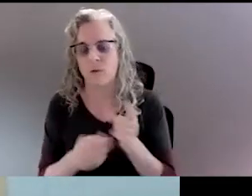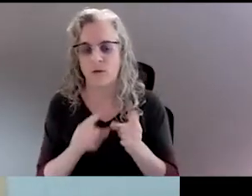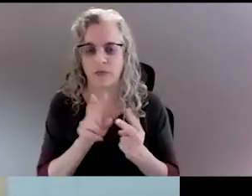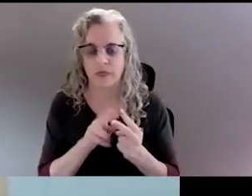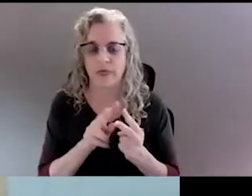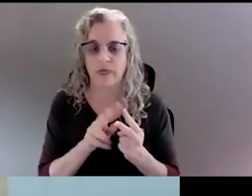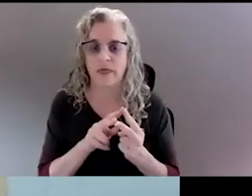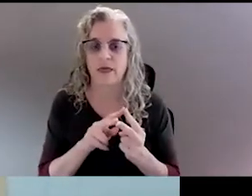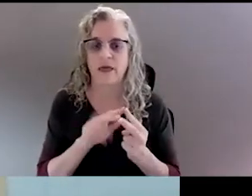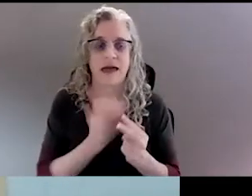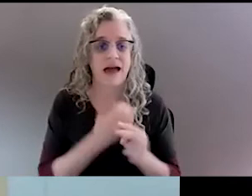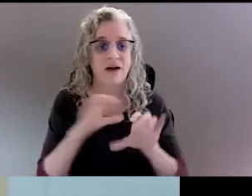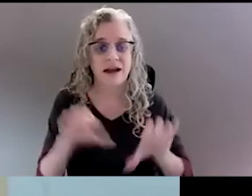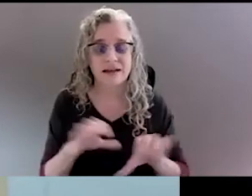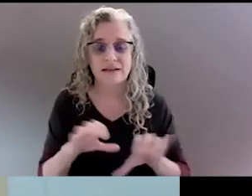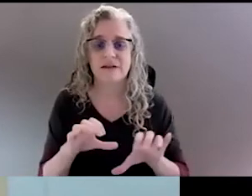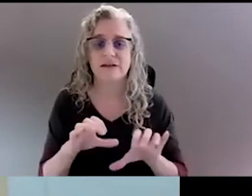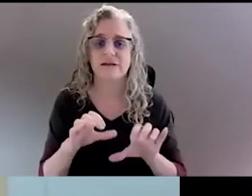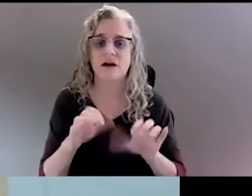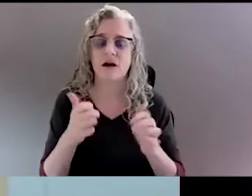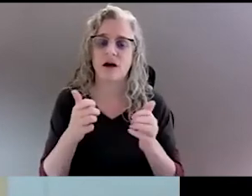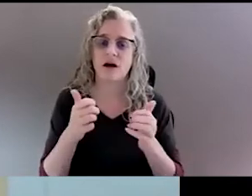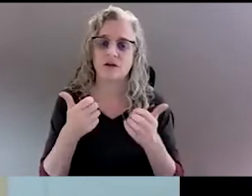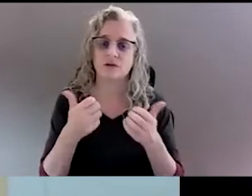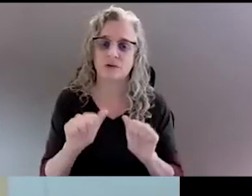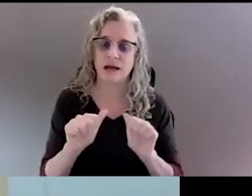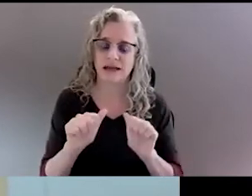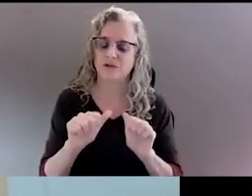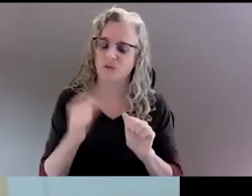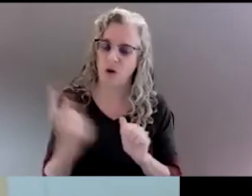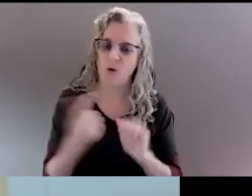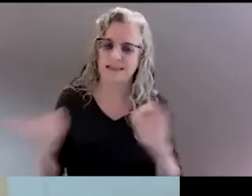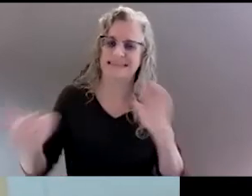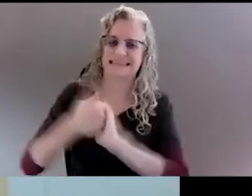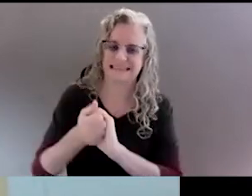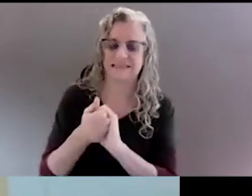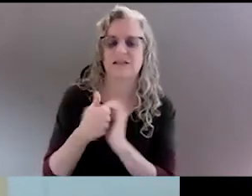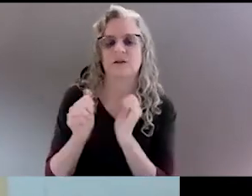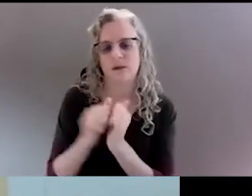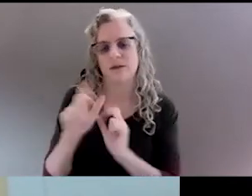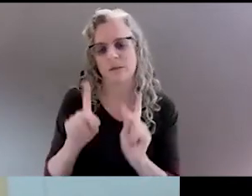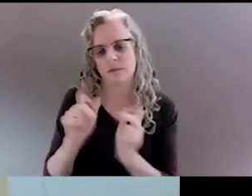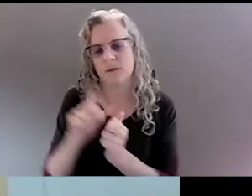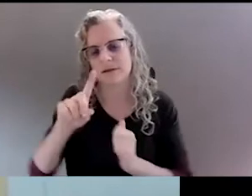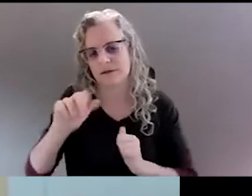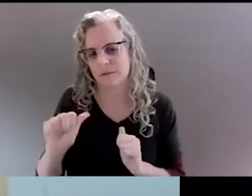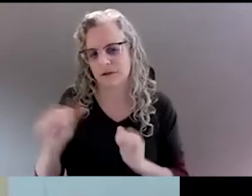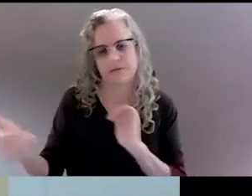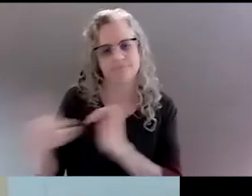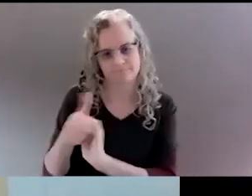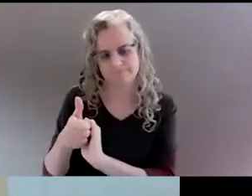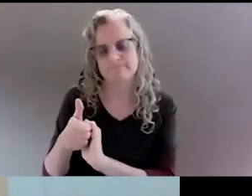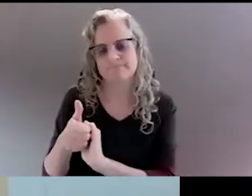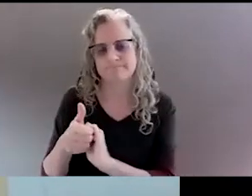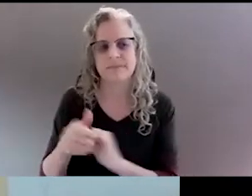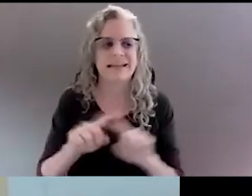to inform this in partnership with people with disabilities and disability organizations to try